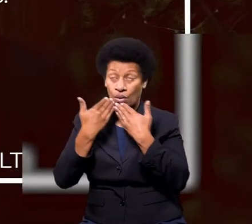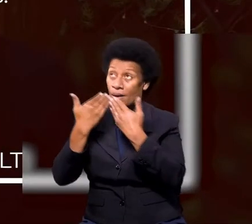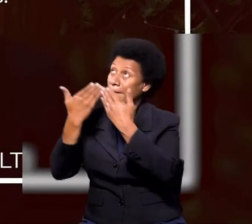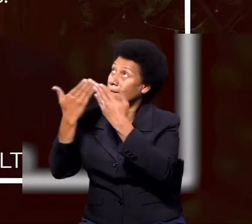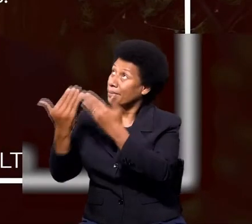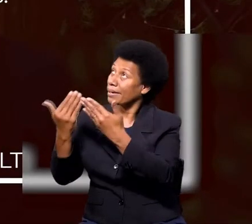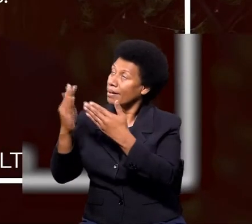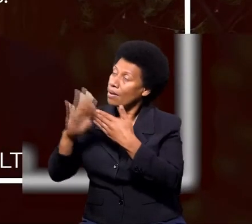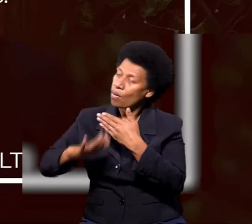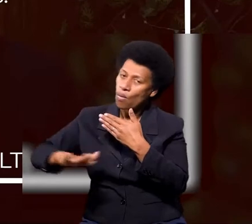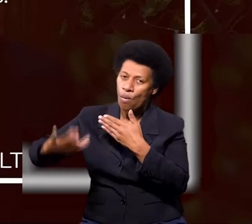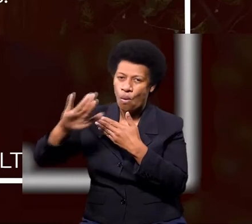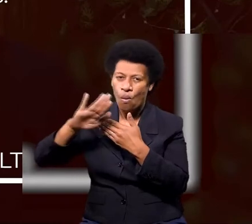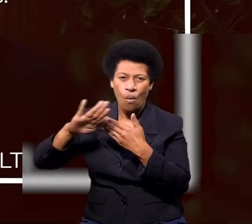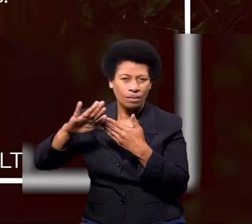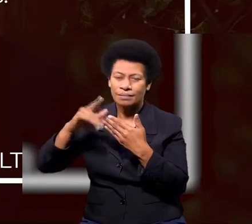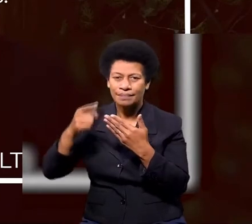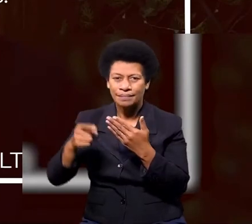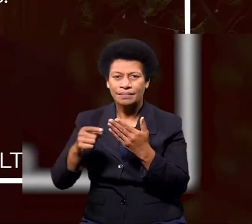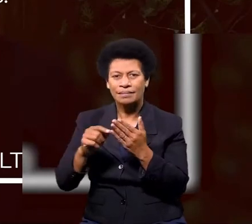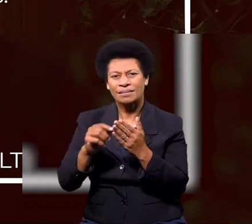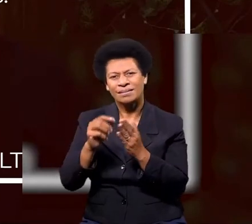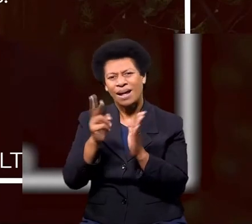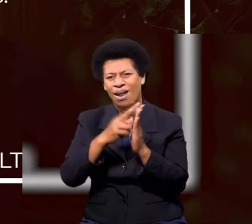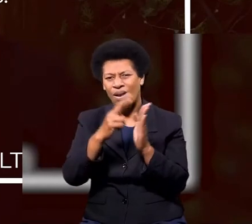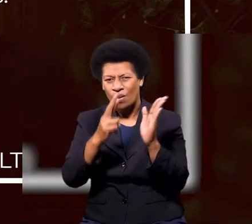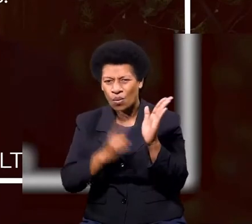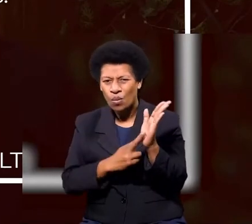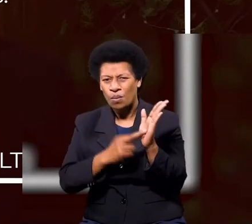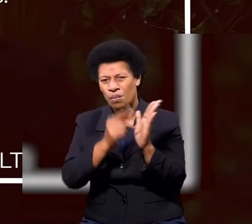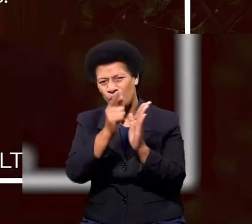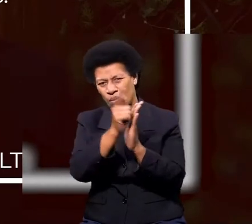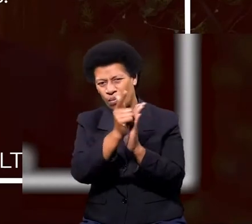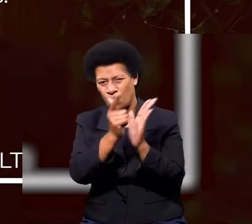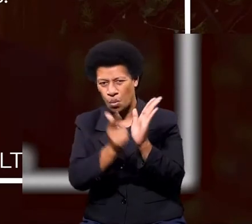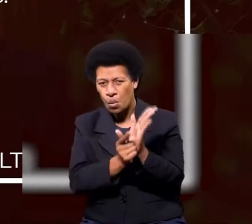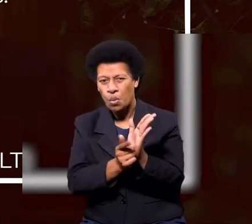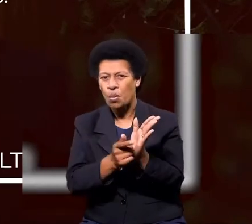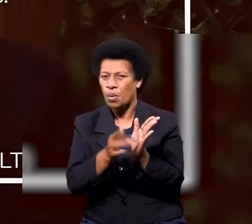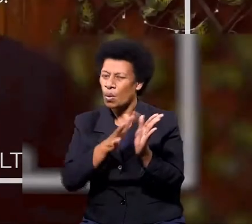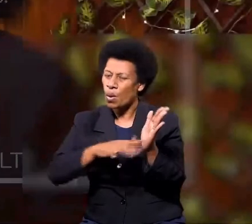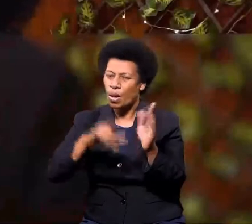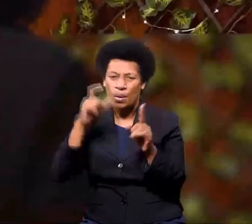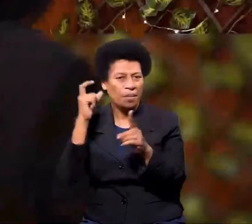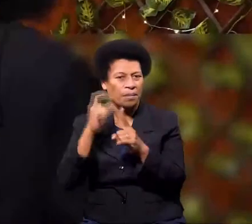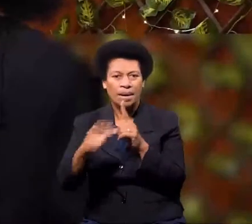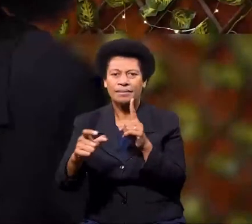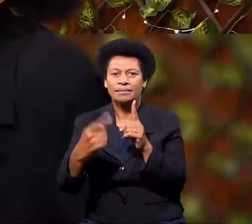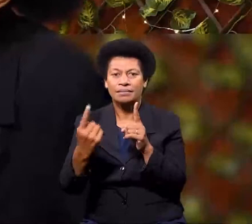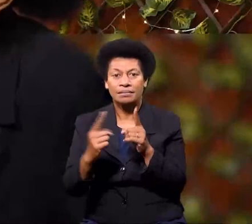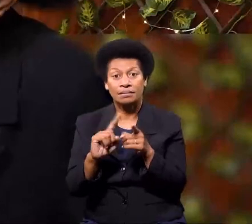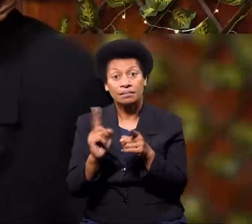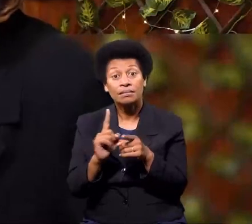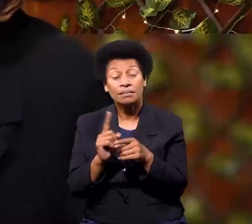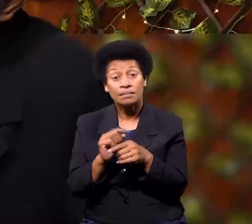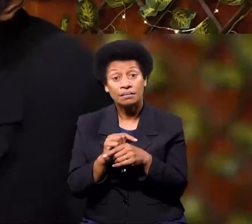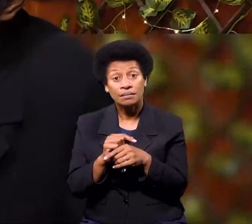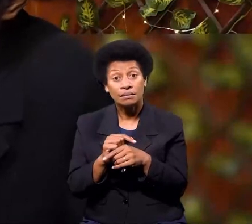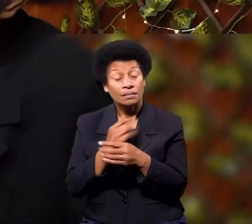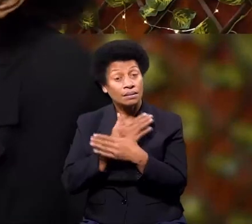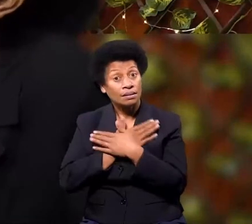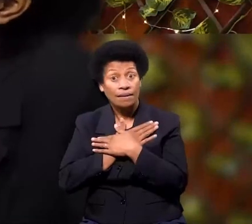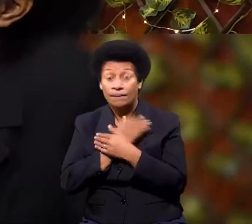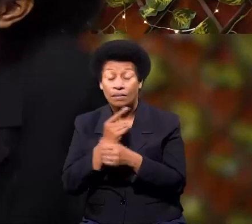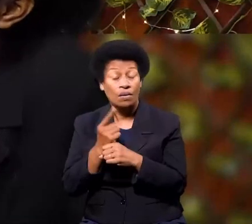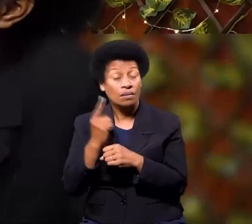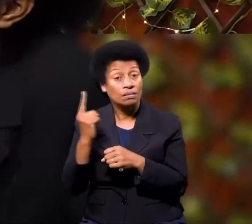obey all his requirements, decrees, regulations, and commands." Yes. What comes first? Loving God